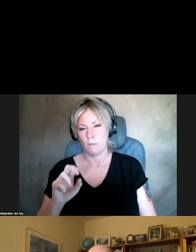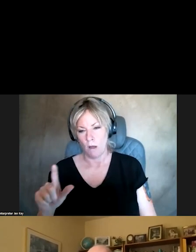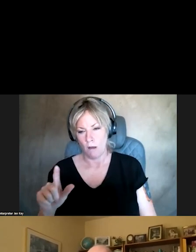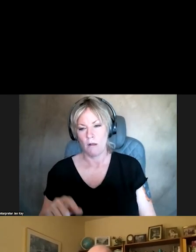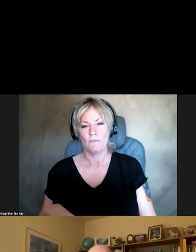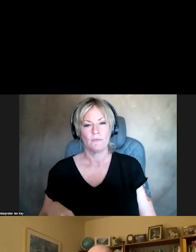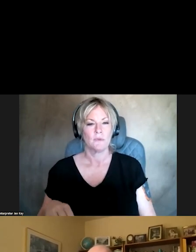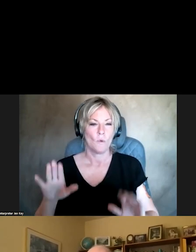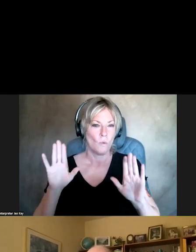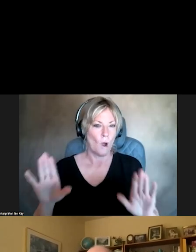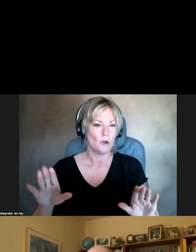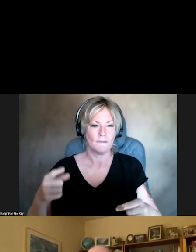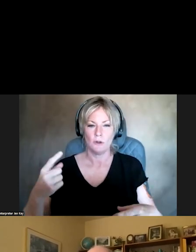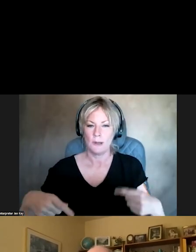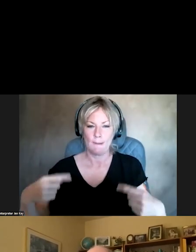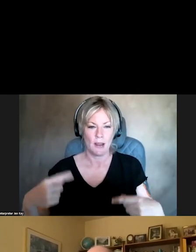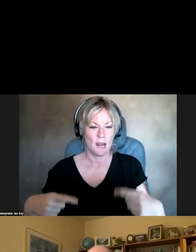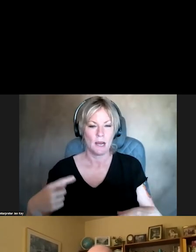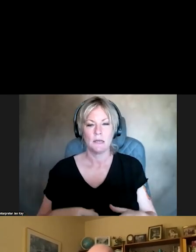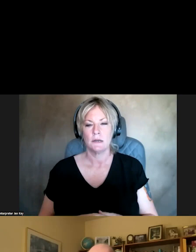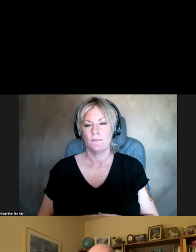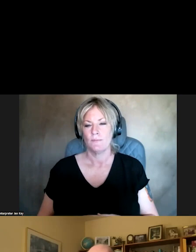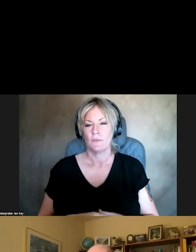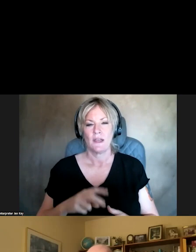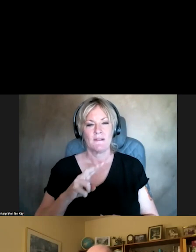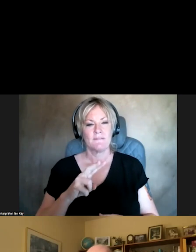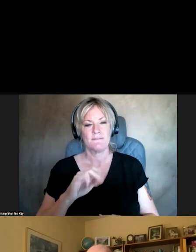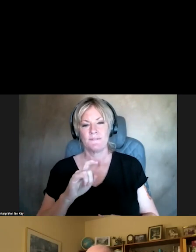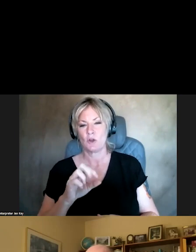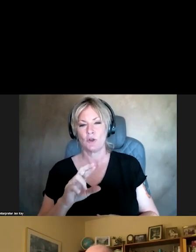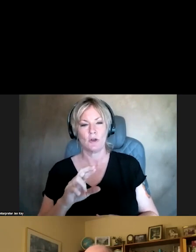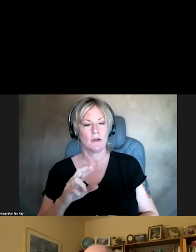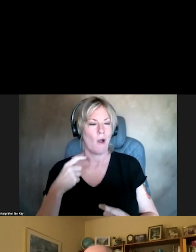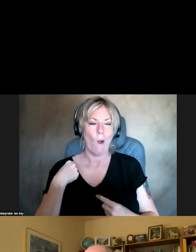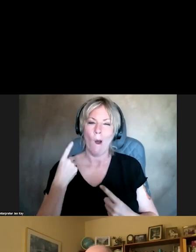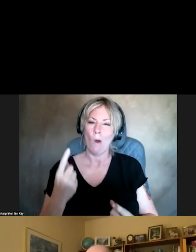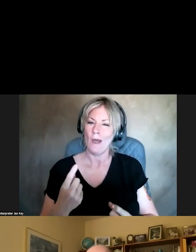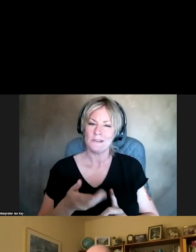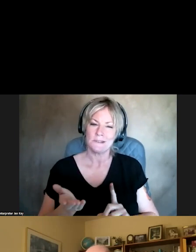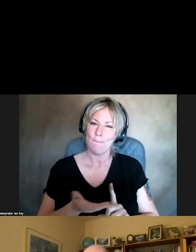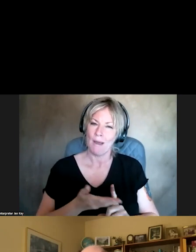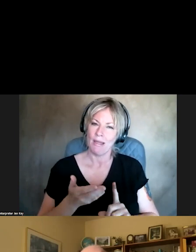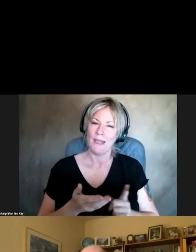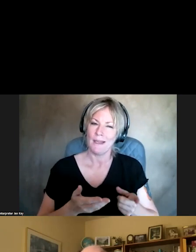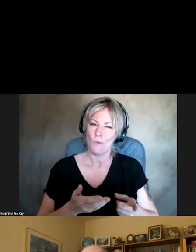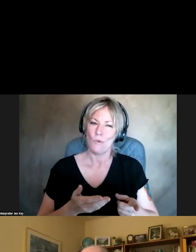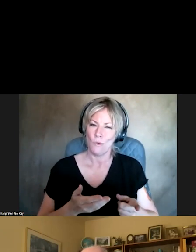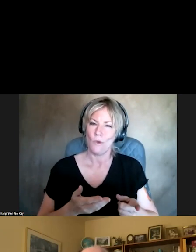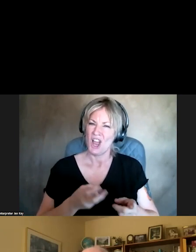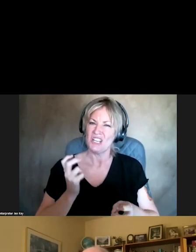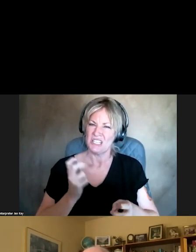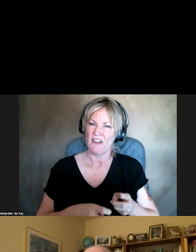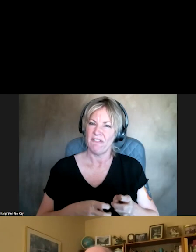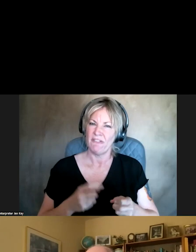an excellent debate. I think Victor, as always, is very compelling. And he's a tough